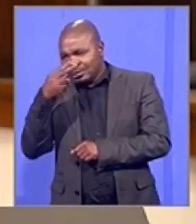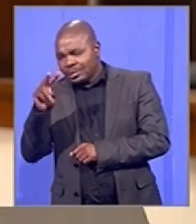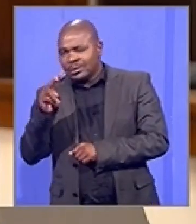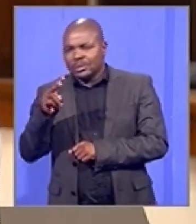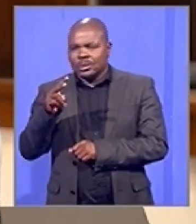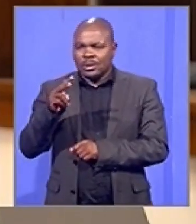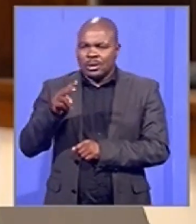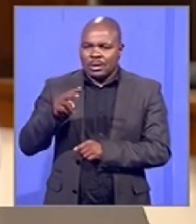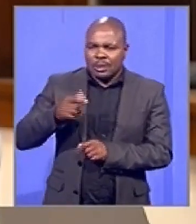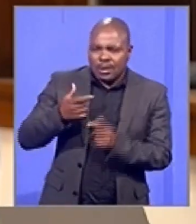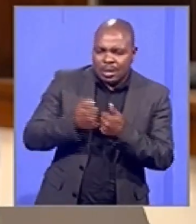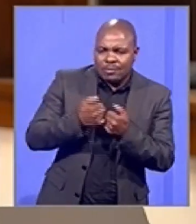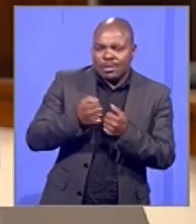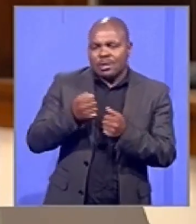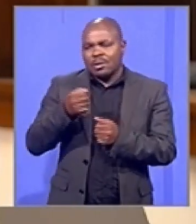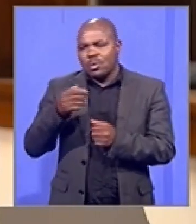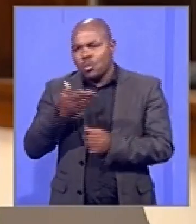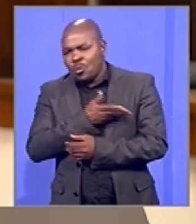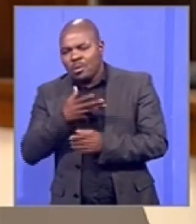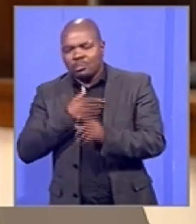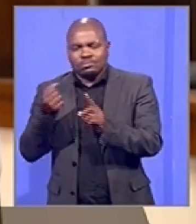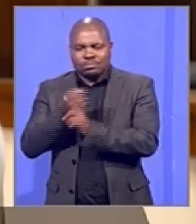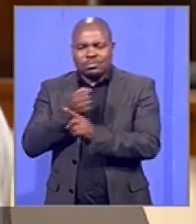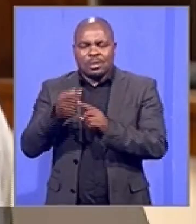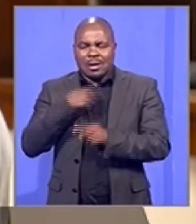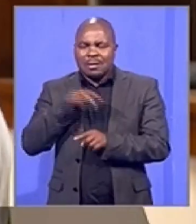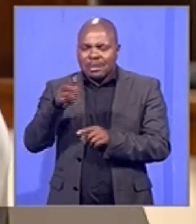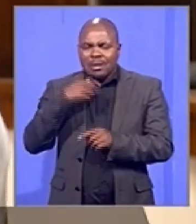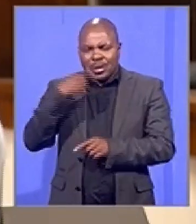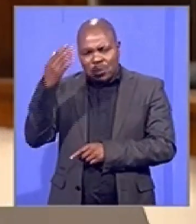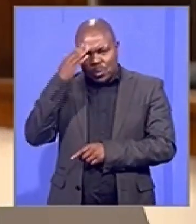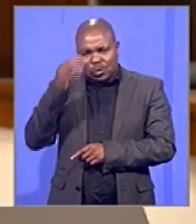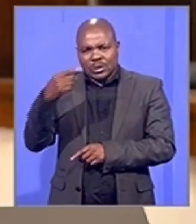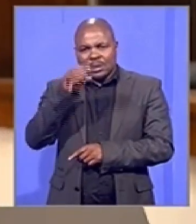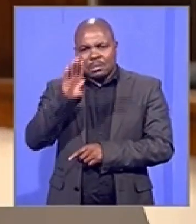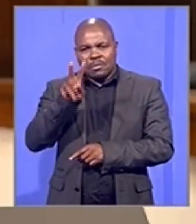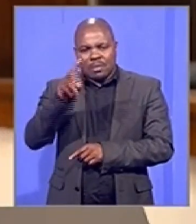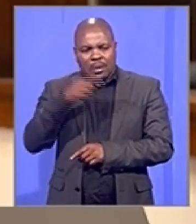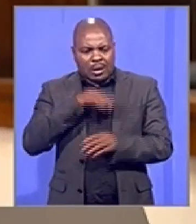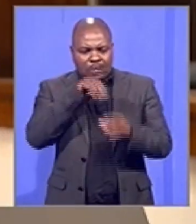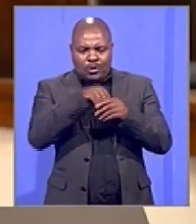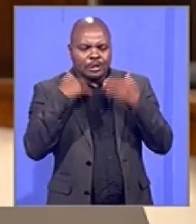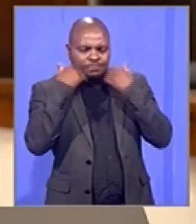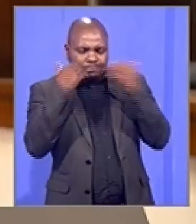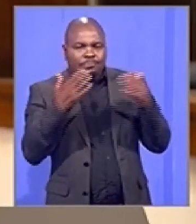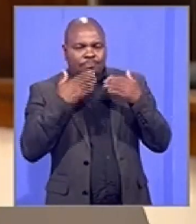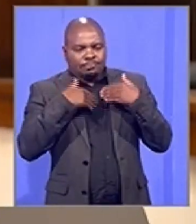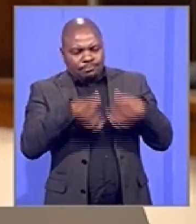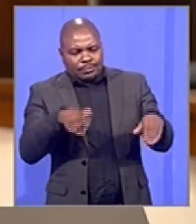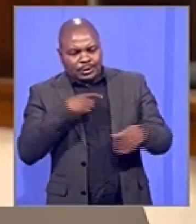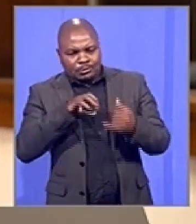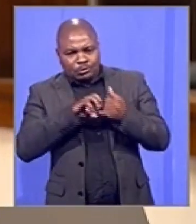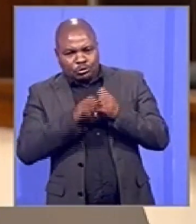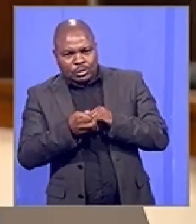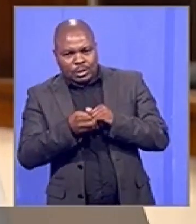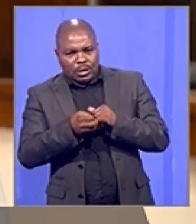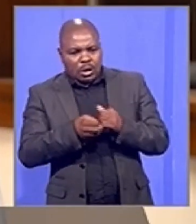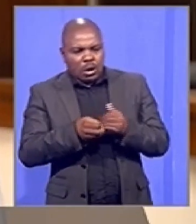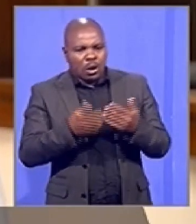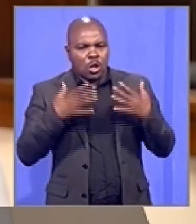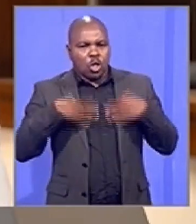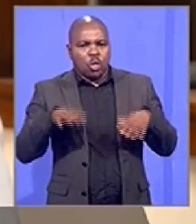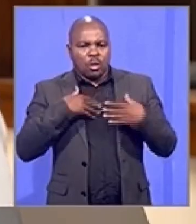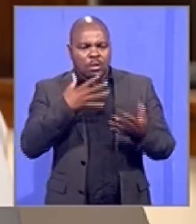and stuff. Like I know gender-based violence is a big thing in the country. So I didn't want to be involved. That's why I tried to take away like the clothes